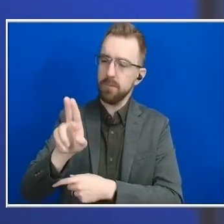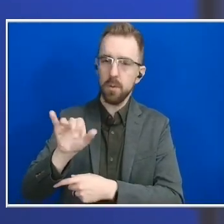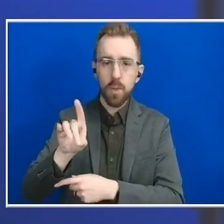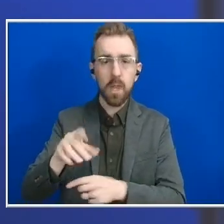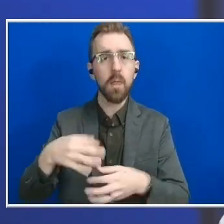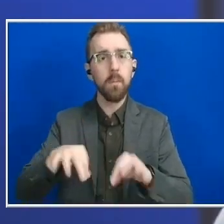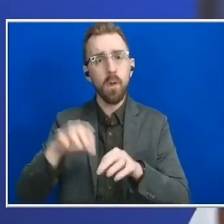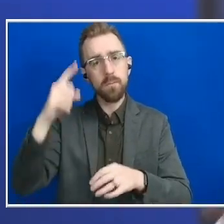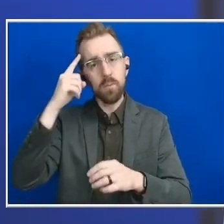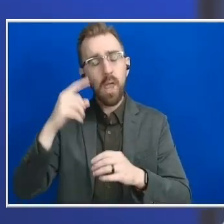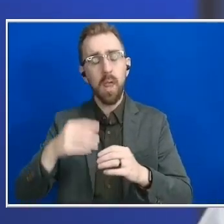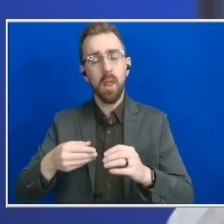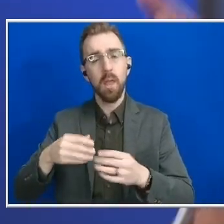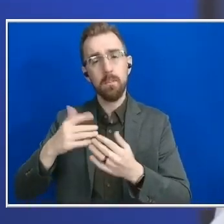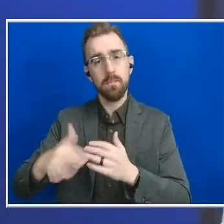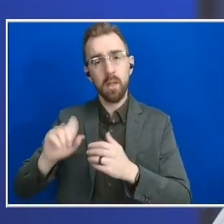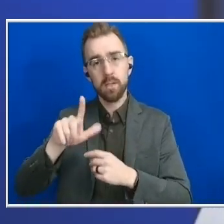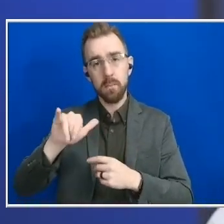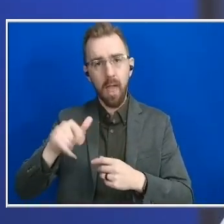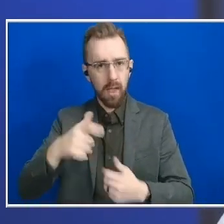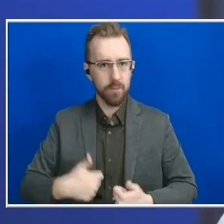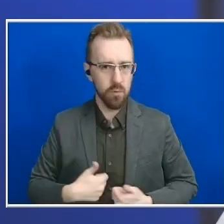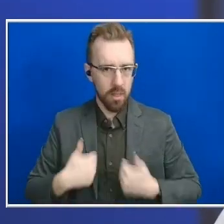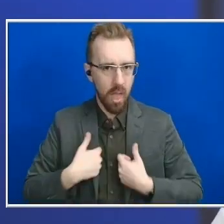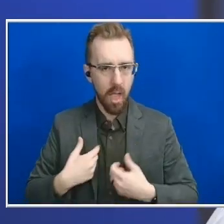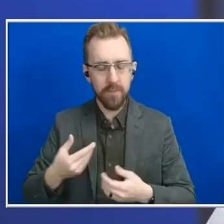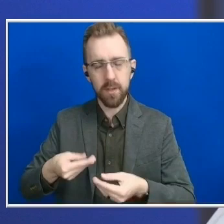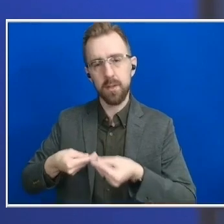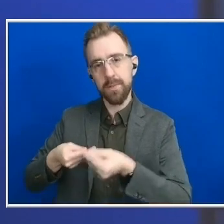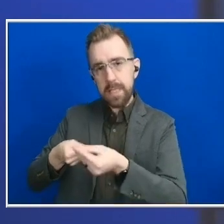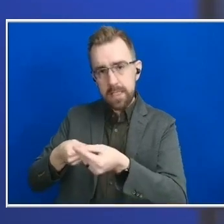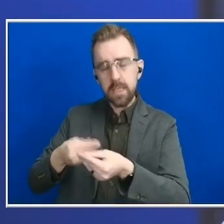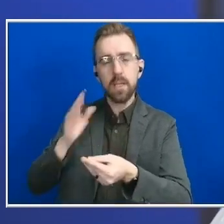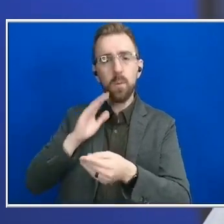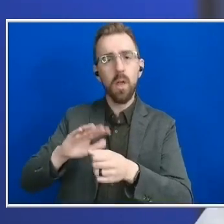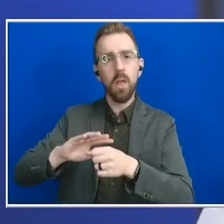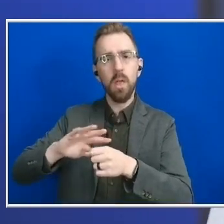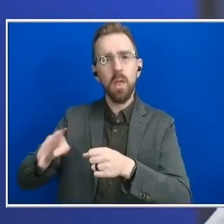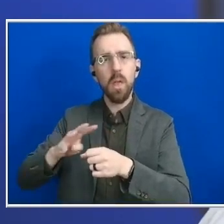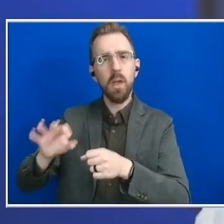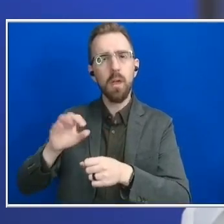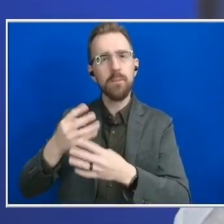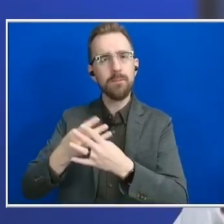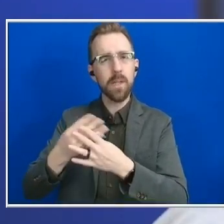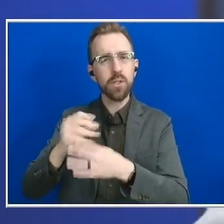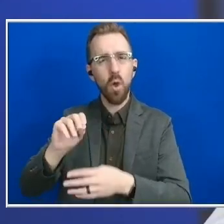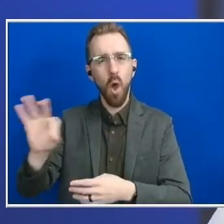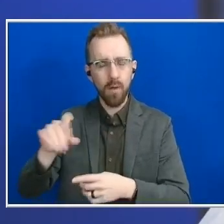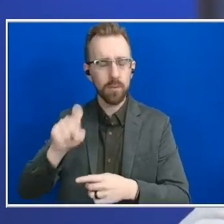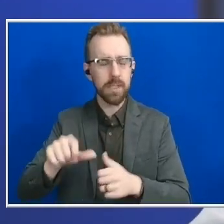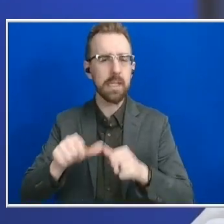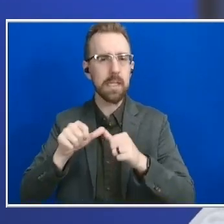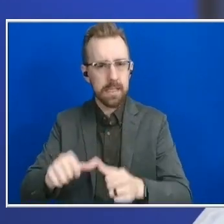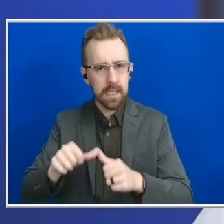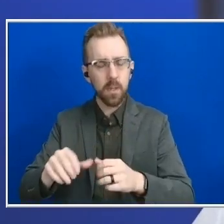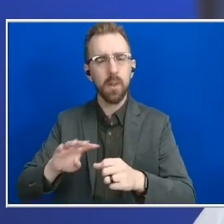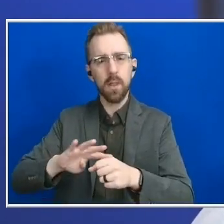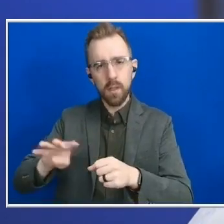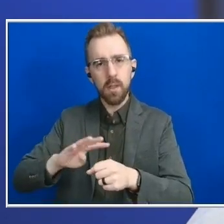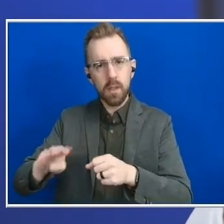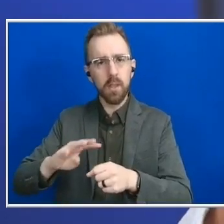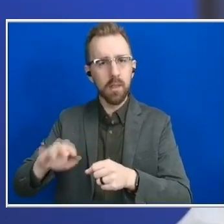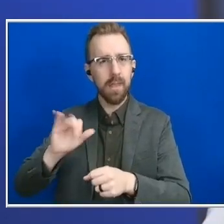you're alive, the fluid is being filtered off. So you need something that continuously evacuates the fluid